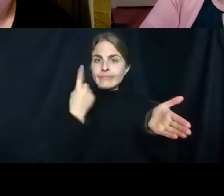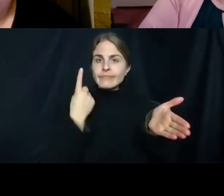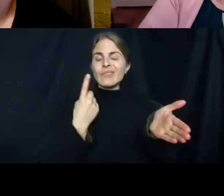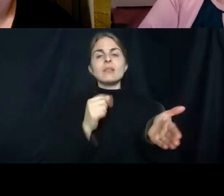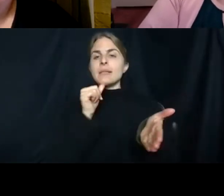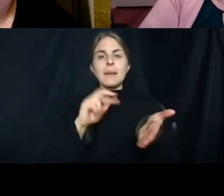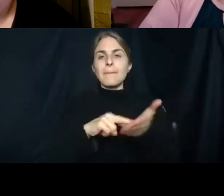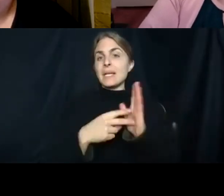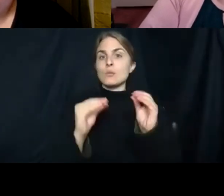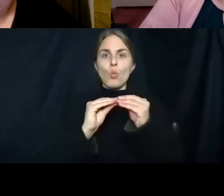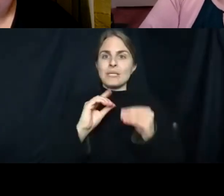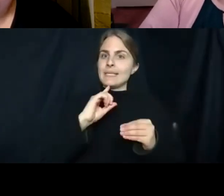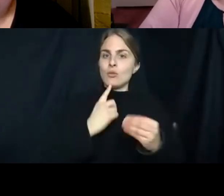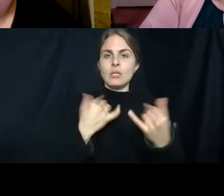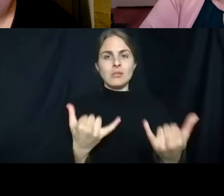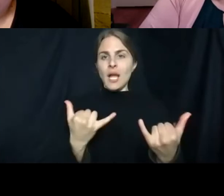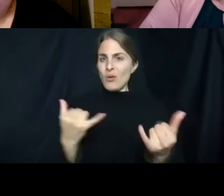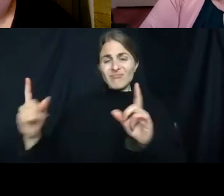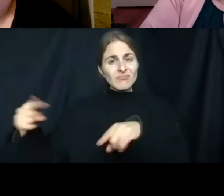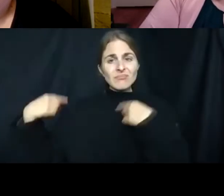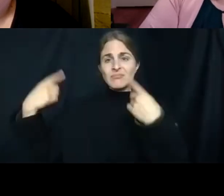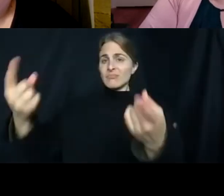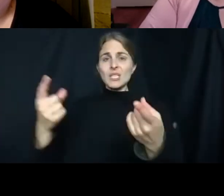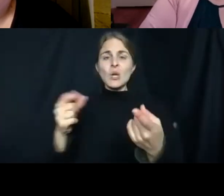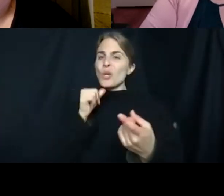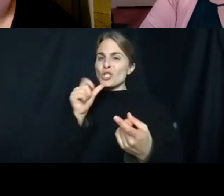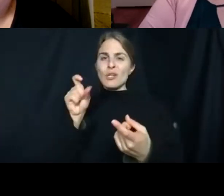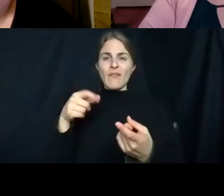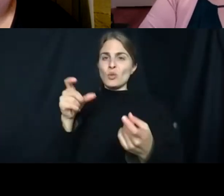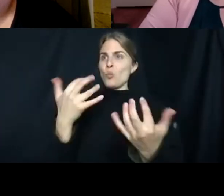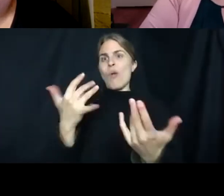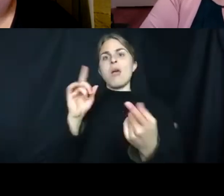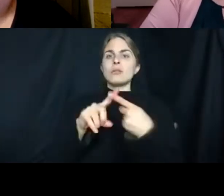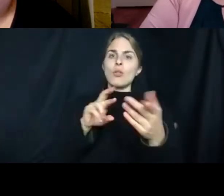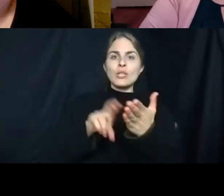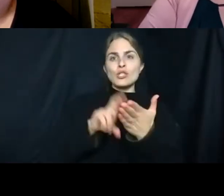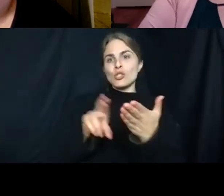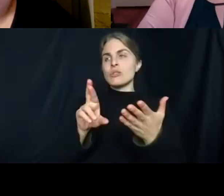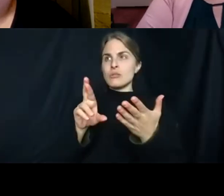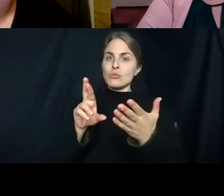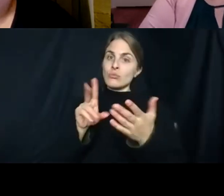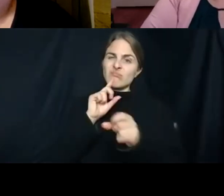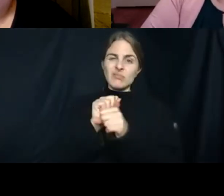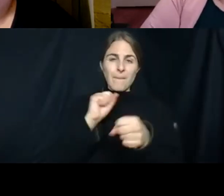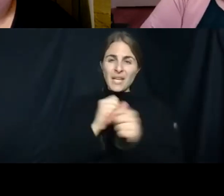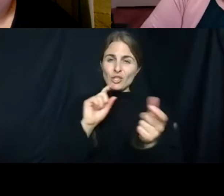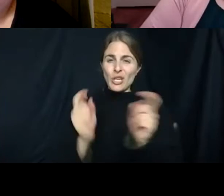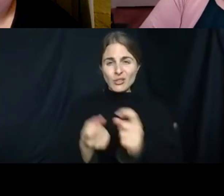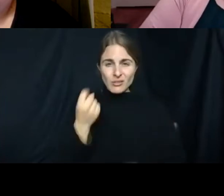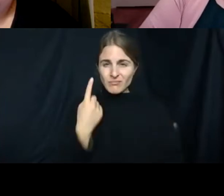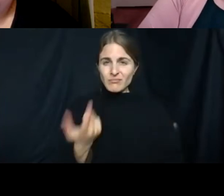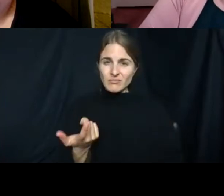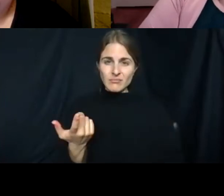now. We shouldn't have to wait for the research to show up before we start making changes. Thank